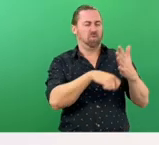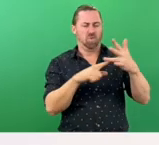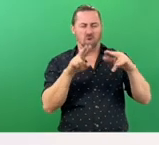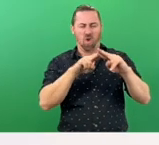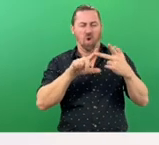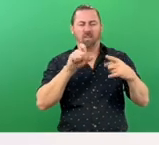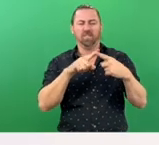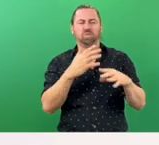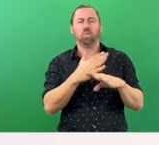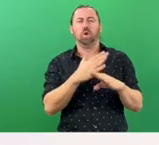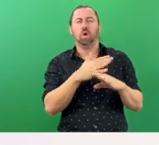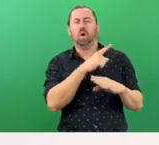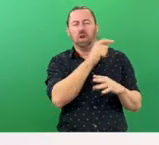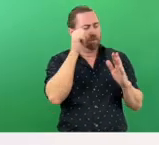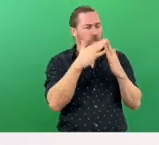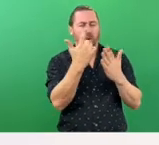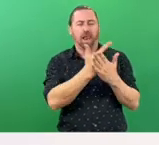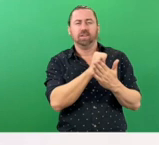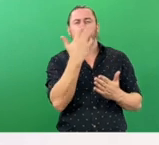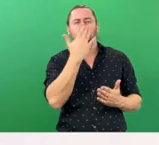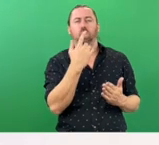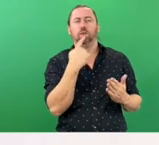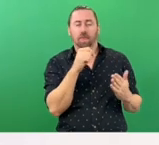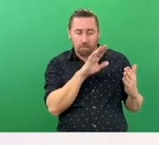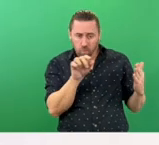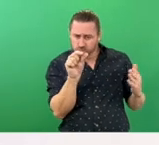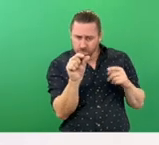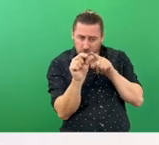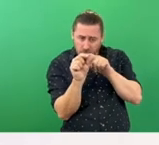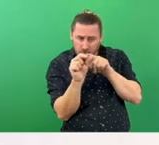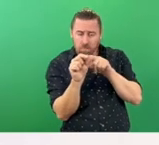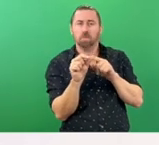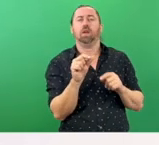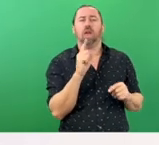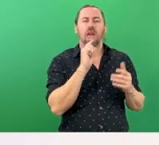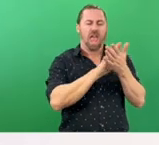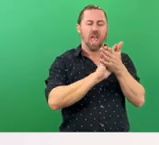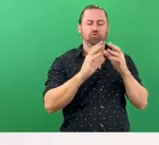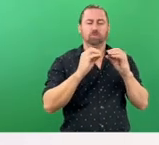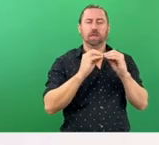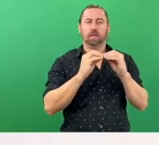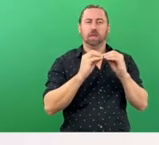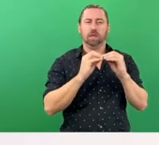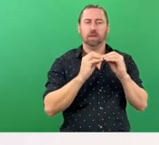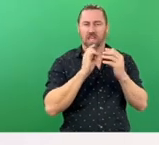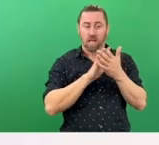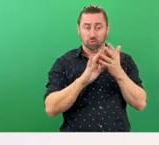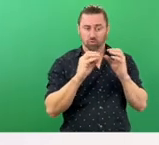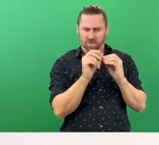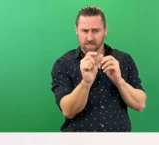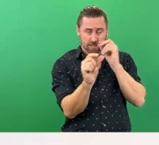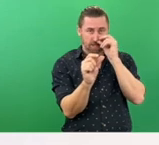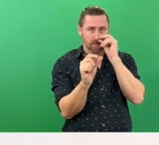bought at Office Works as part of their book list. And it says at the very butt end of the pencil, it says HB, sorry,